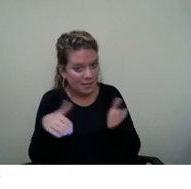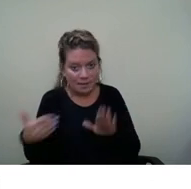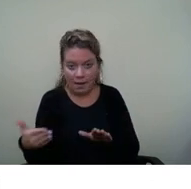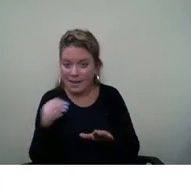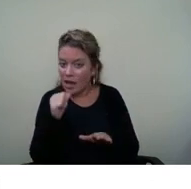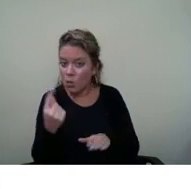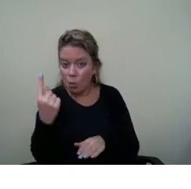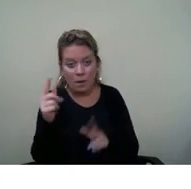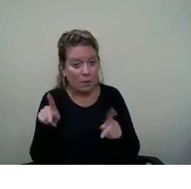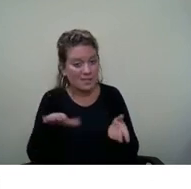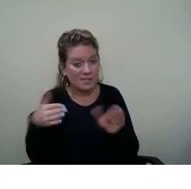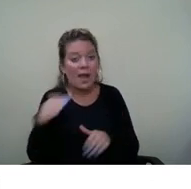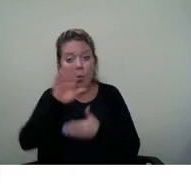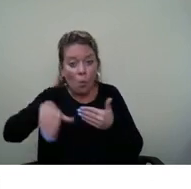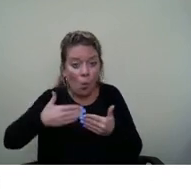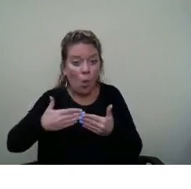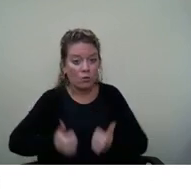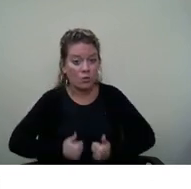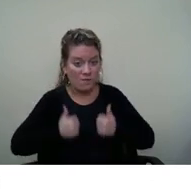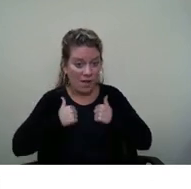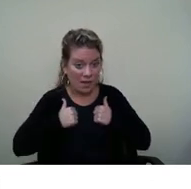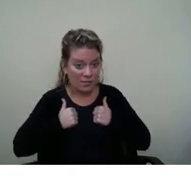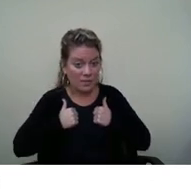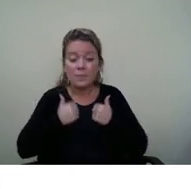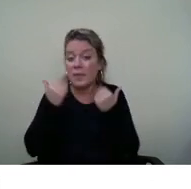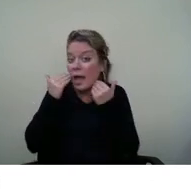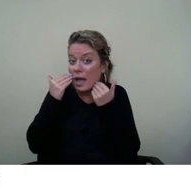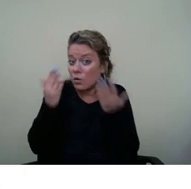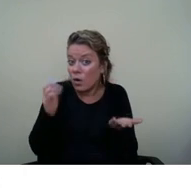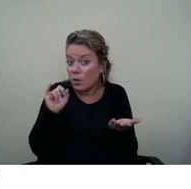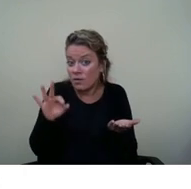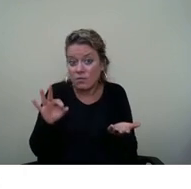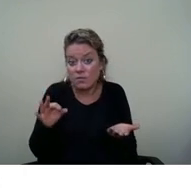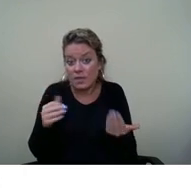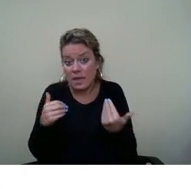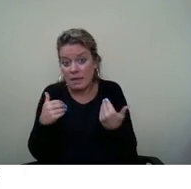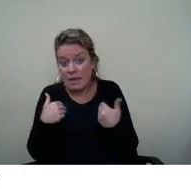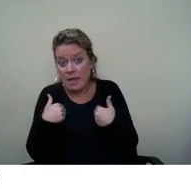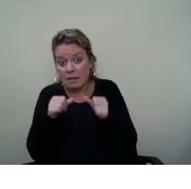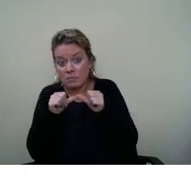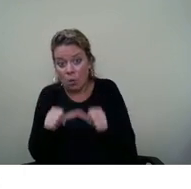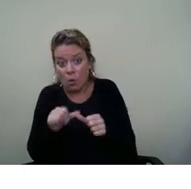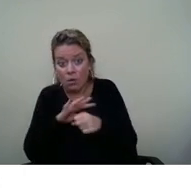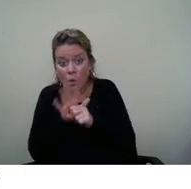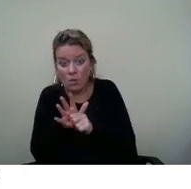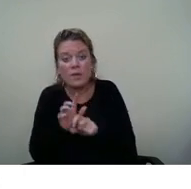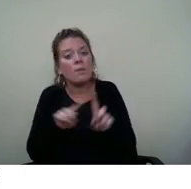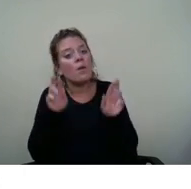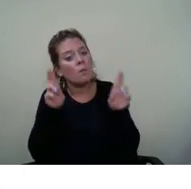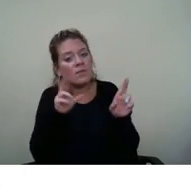survived. I'm not sure about the statistics on whether or not they had long COVID, but hopefully not. I